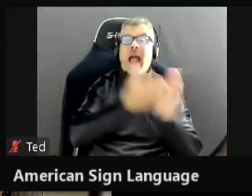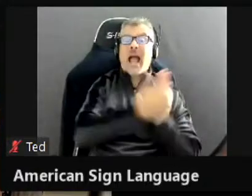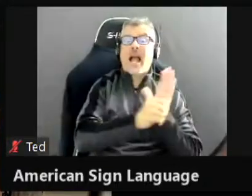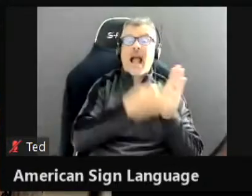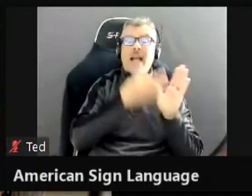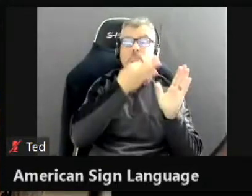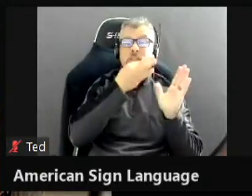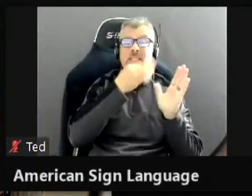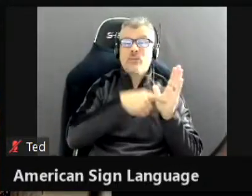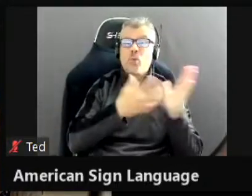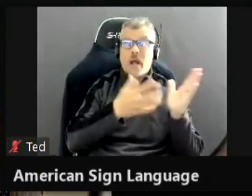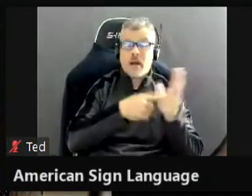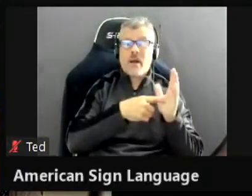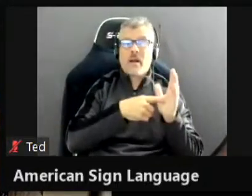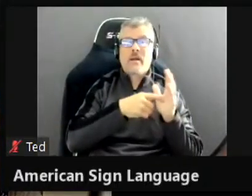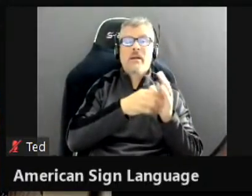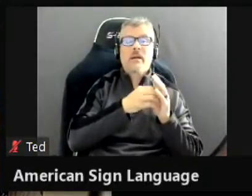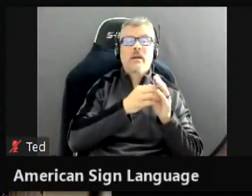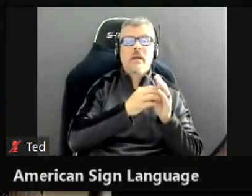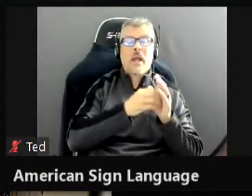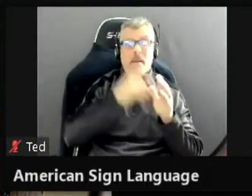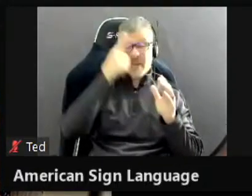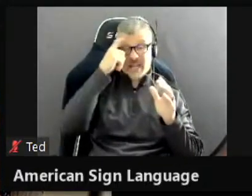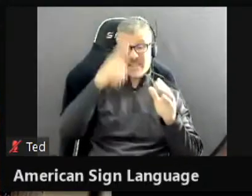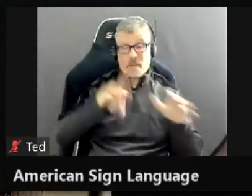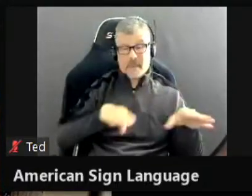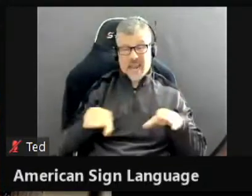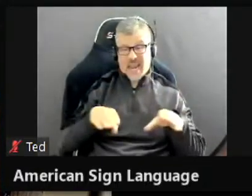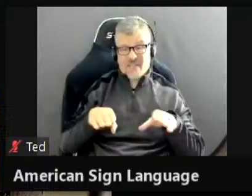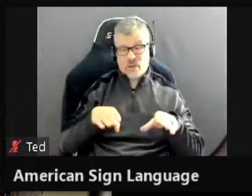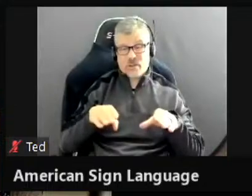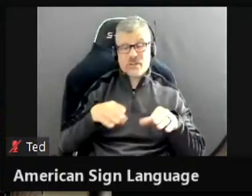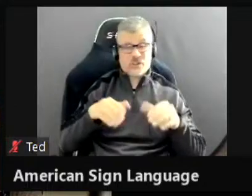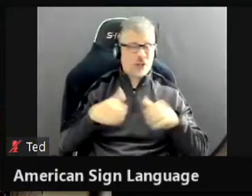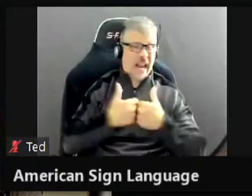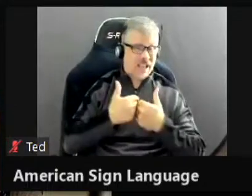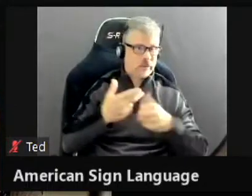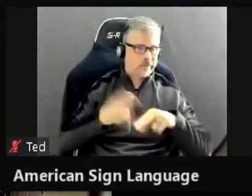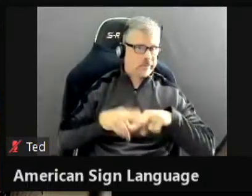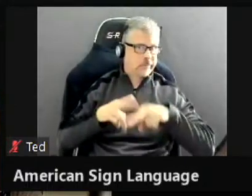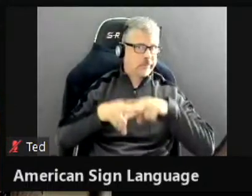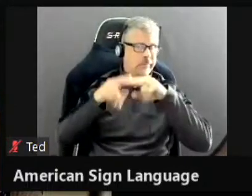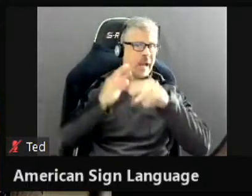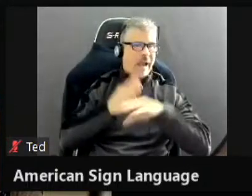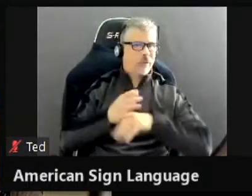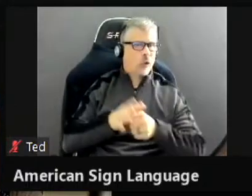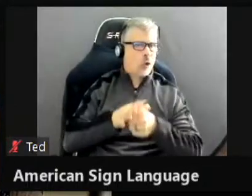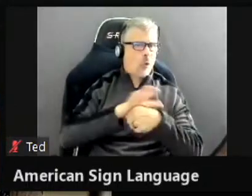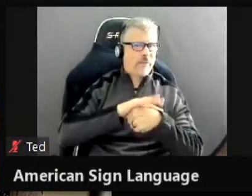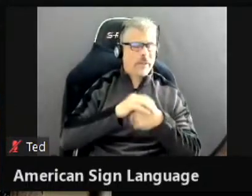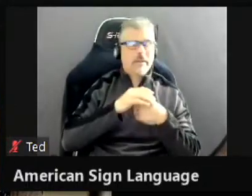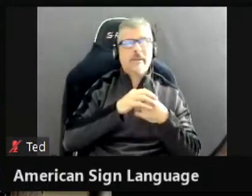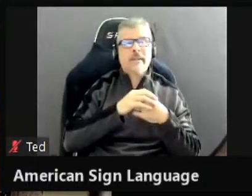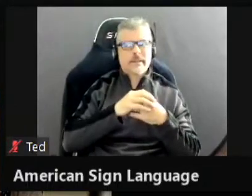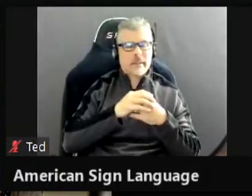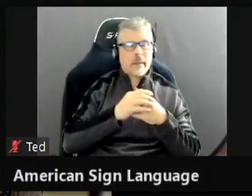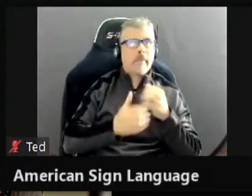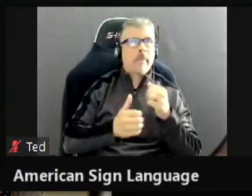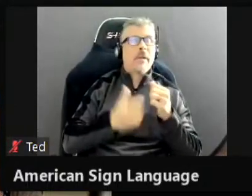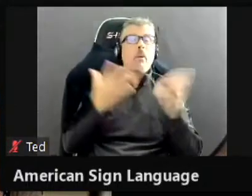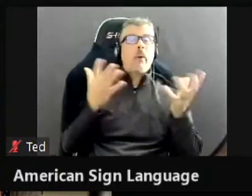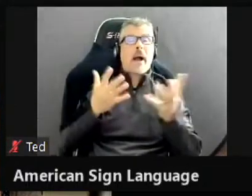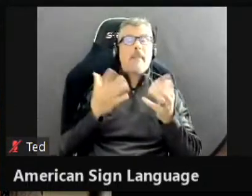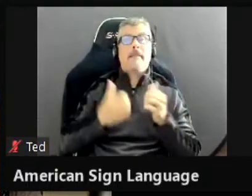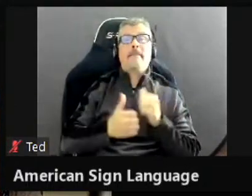of the increased challenge behaviors post-COVID, they're saying that, you know, most general education